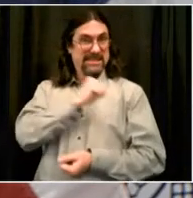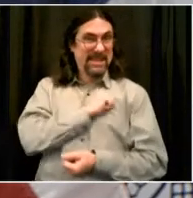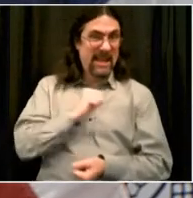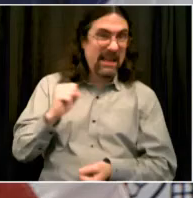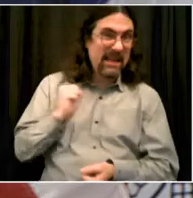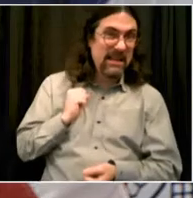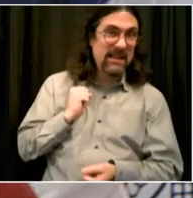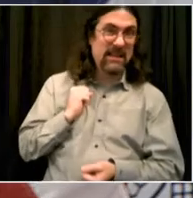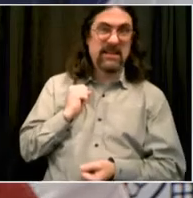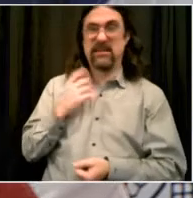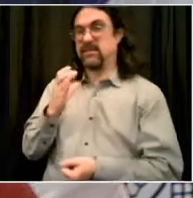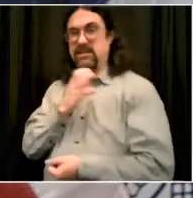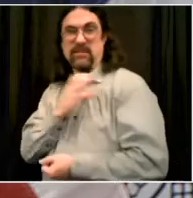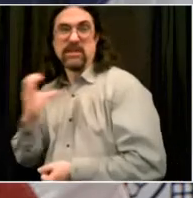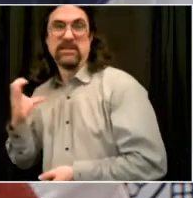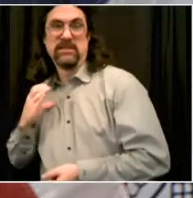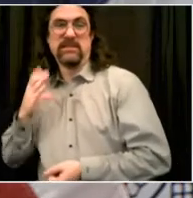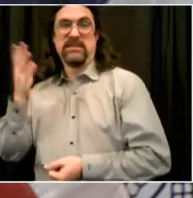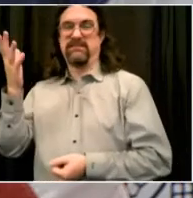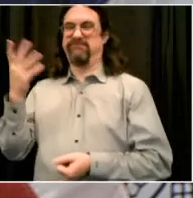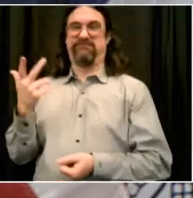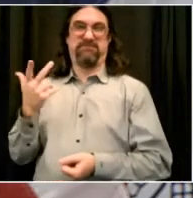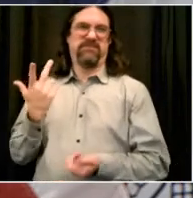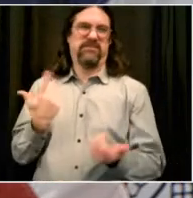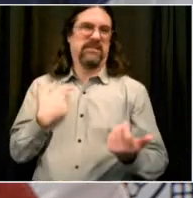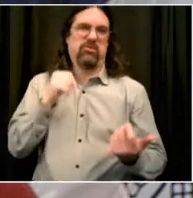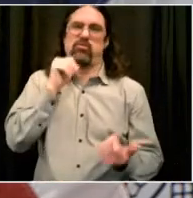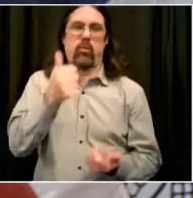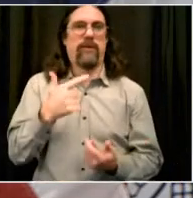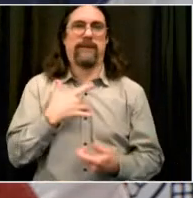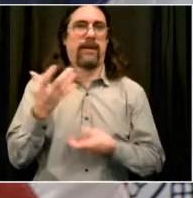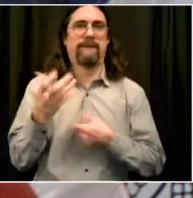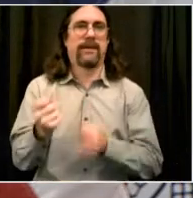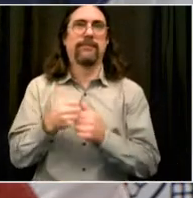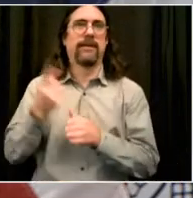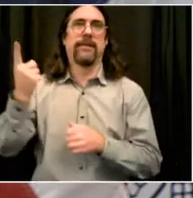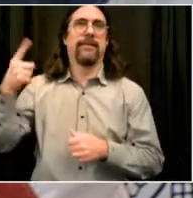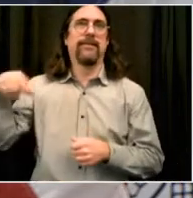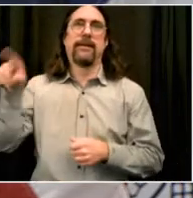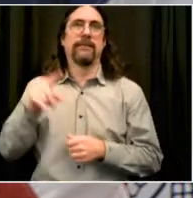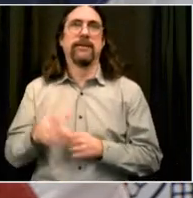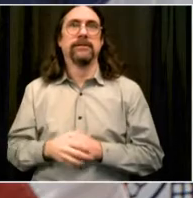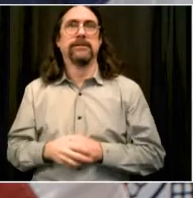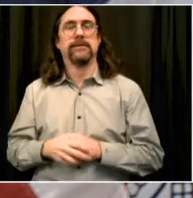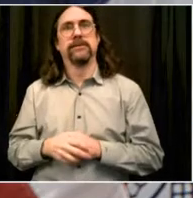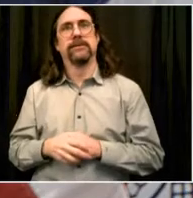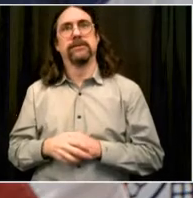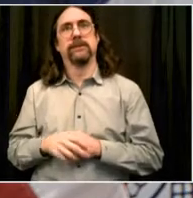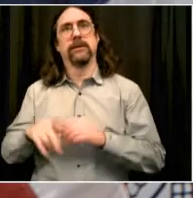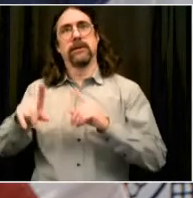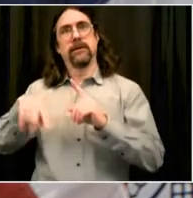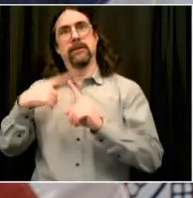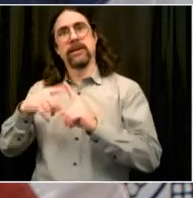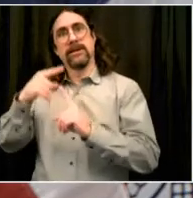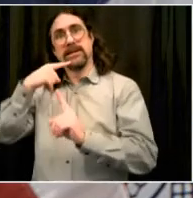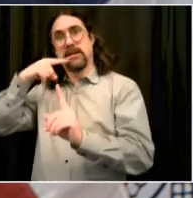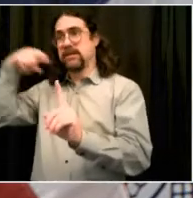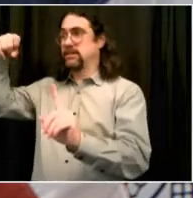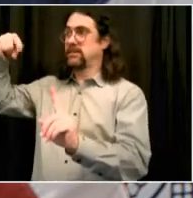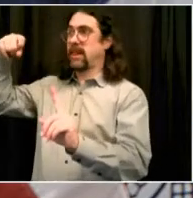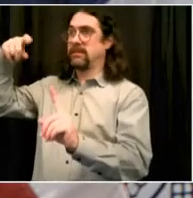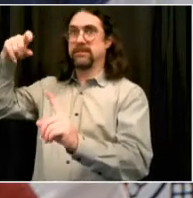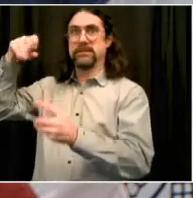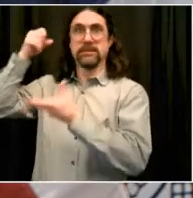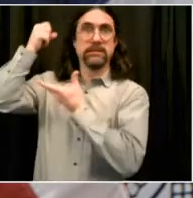truly believe it. If cities and states can't provide basic services, there simply won't be a recovery. It's literally the opposite of